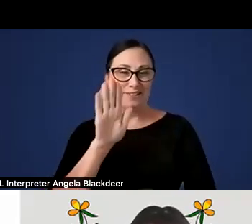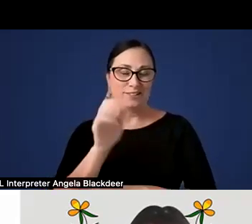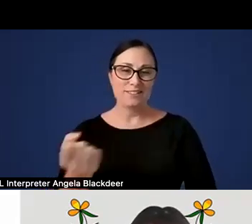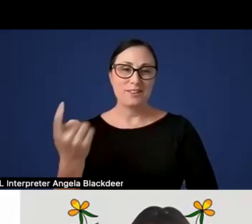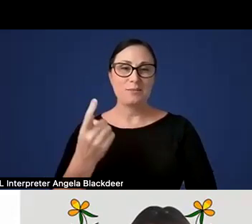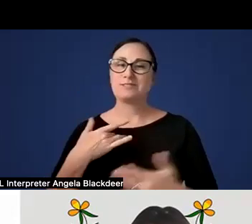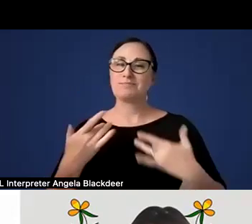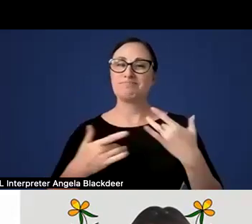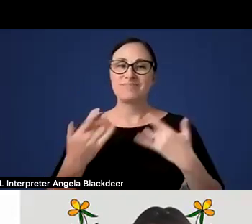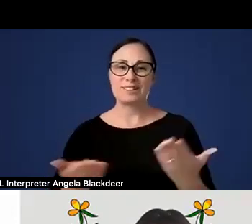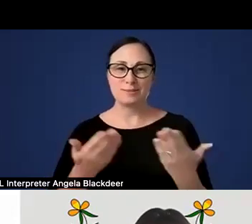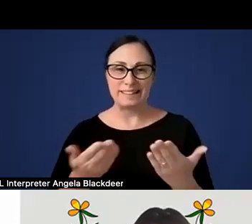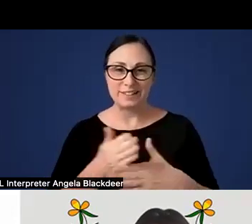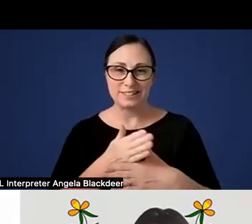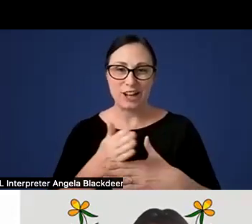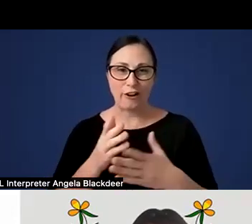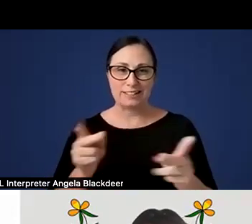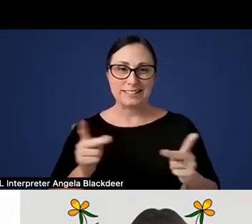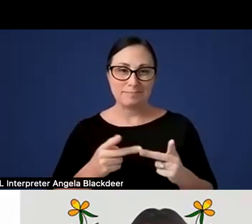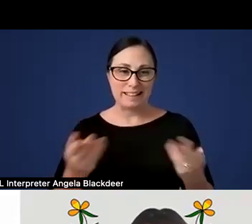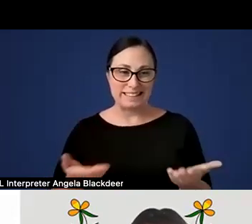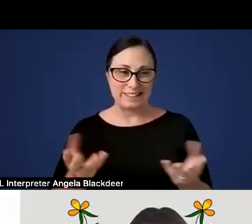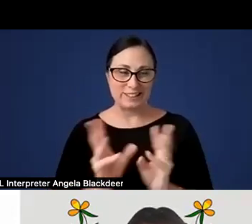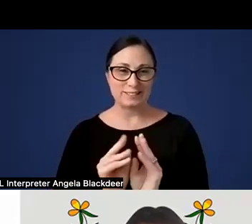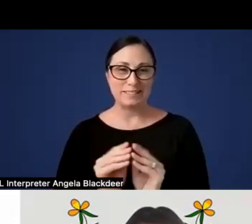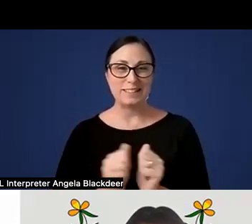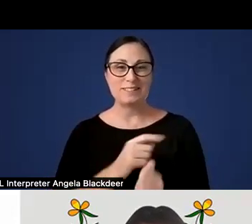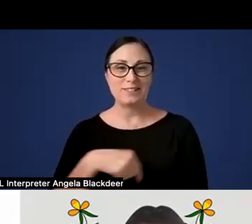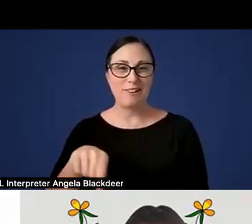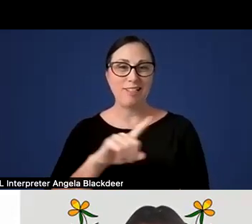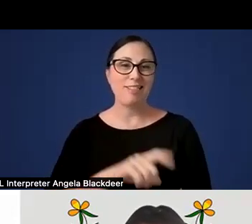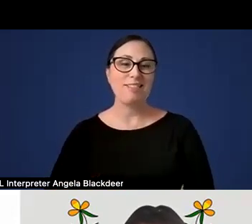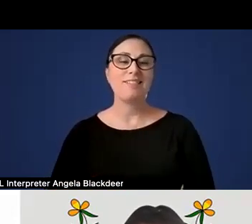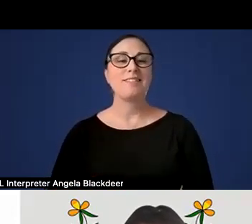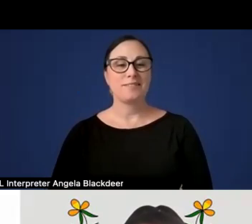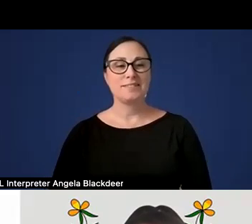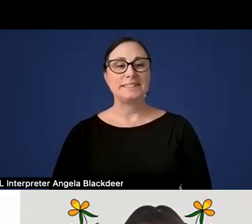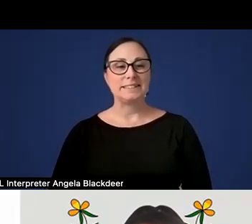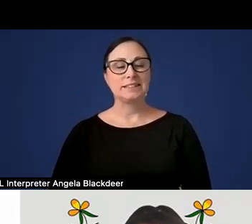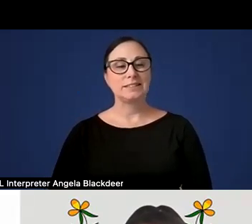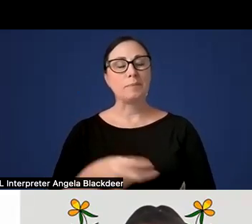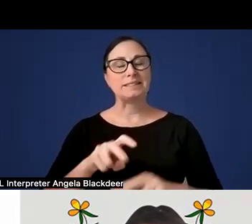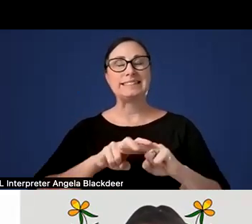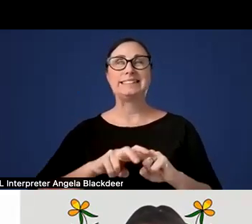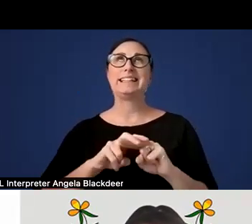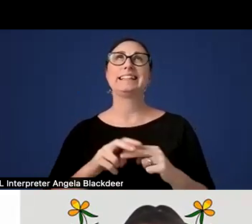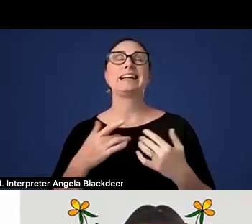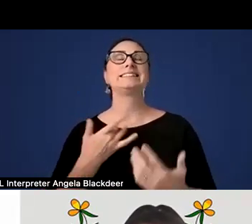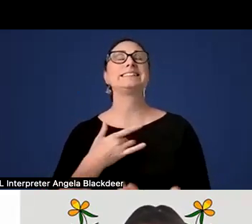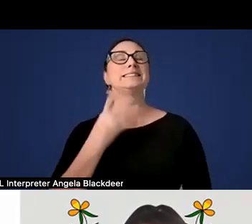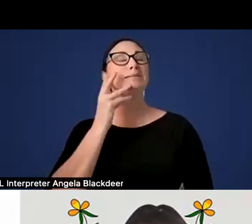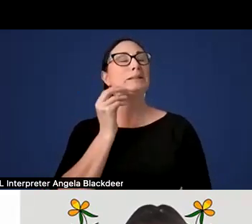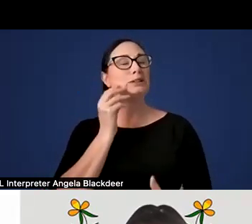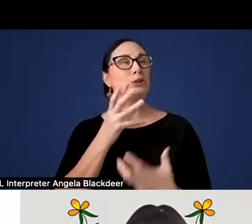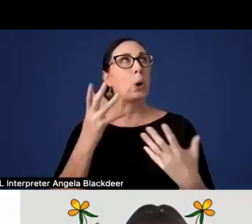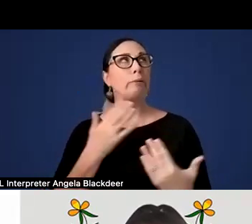here sharing this space with you all. Um, I'm just sitting in a lot of gratitude today, really, to be able to have